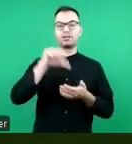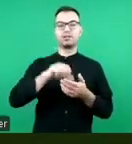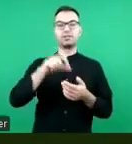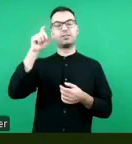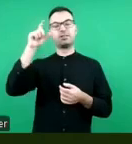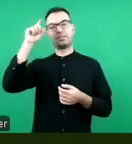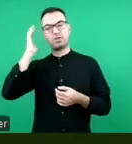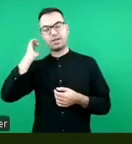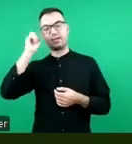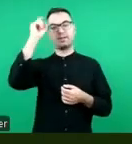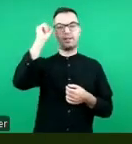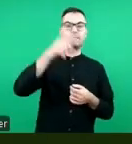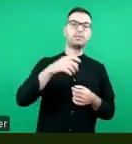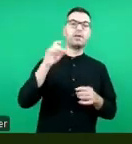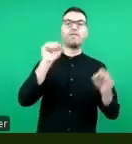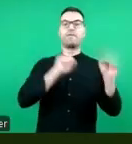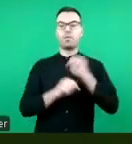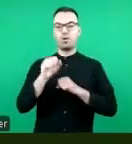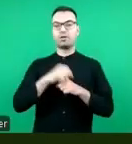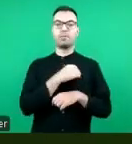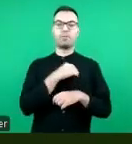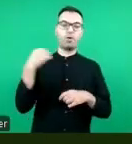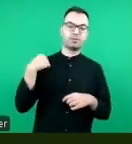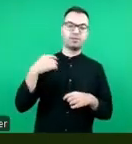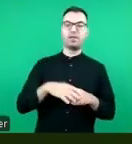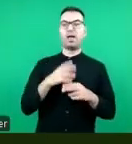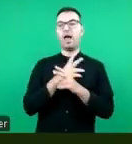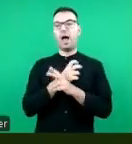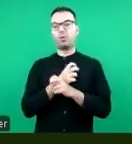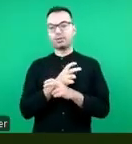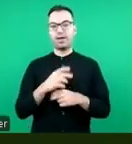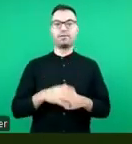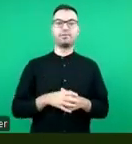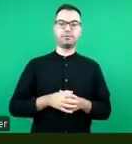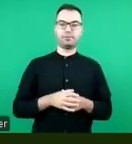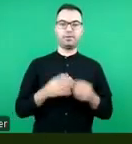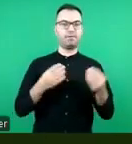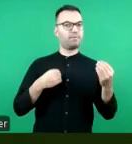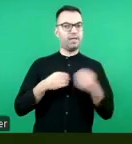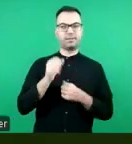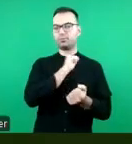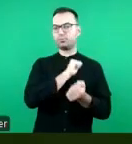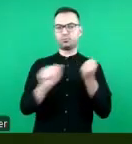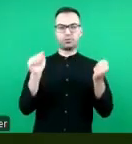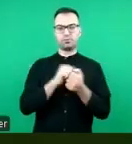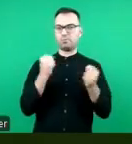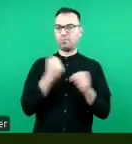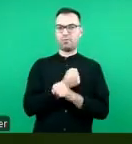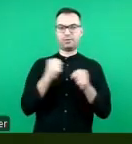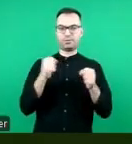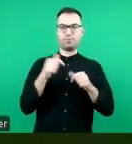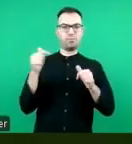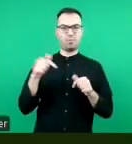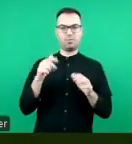Germany, Northern Italy, Austria, Poland, we have much more intense disturbance that we would normally expect